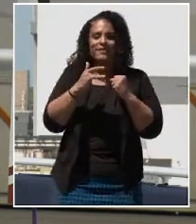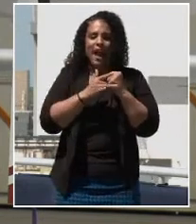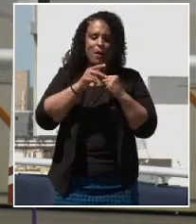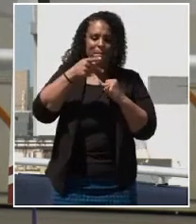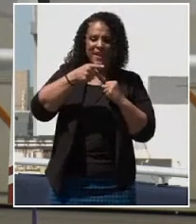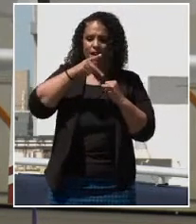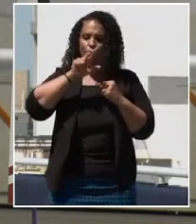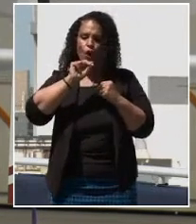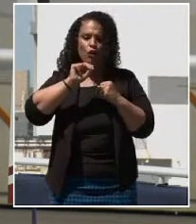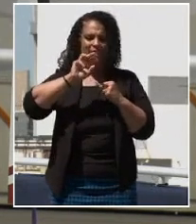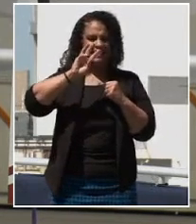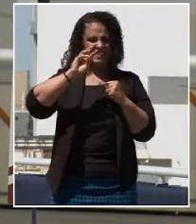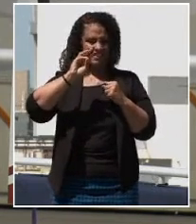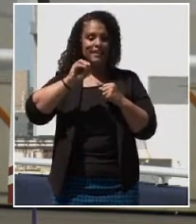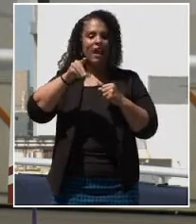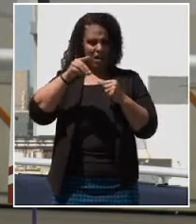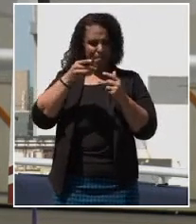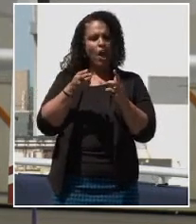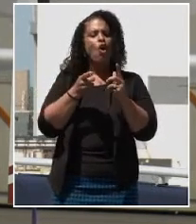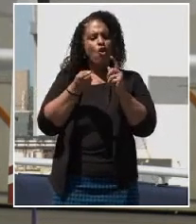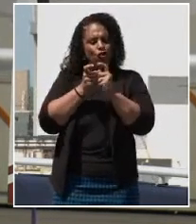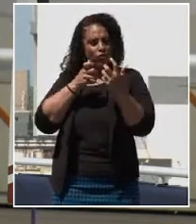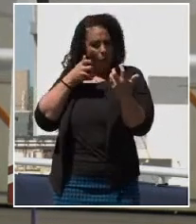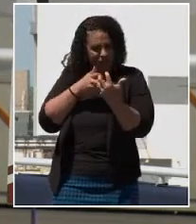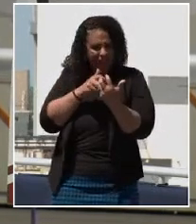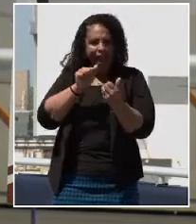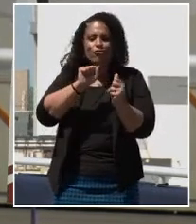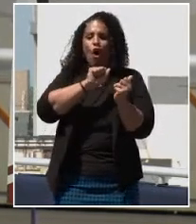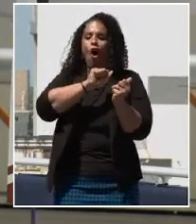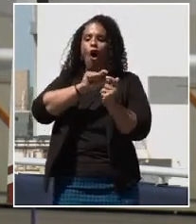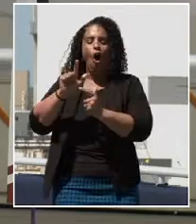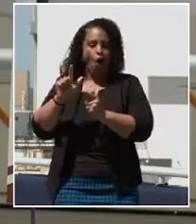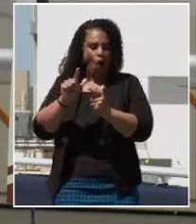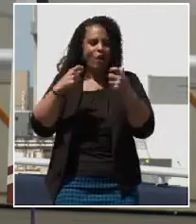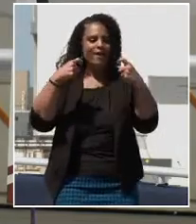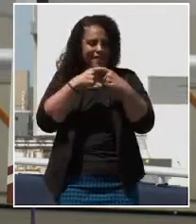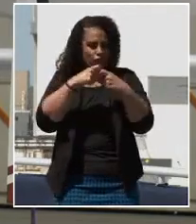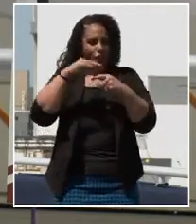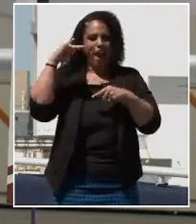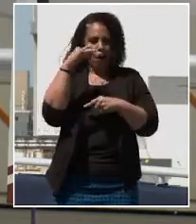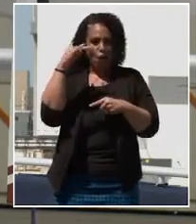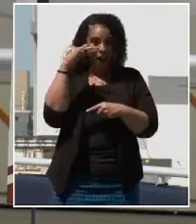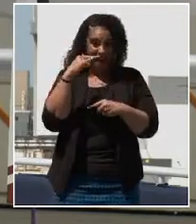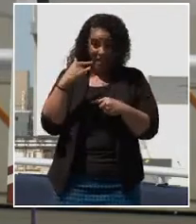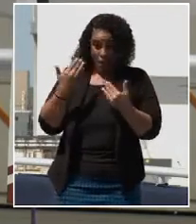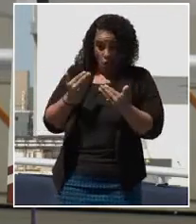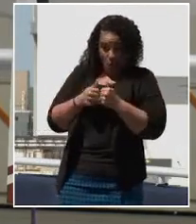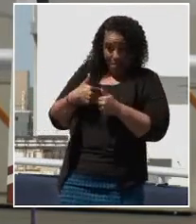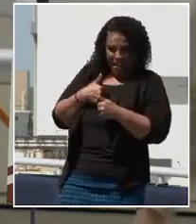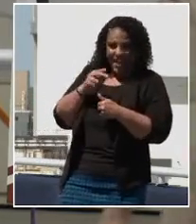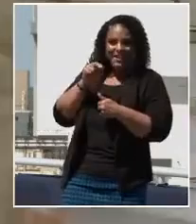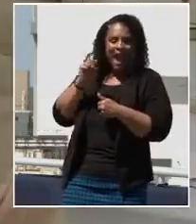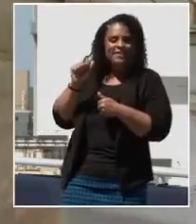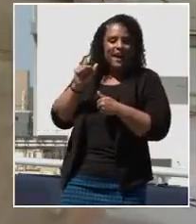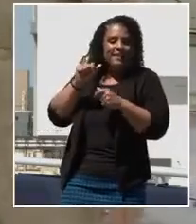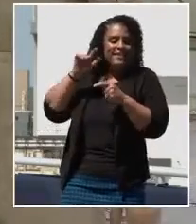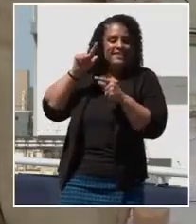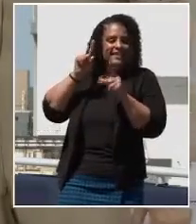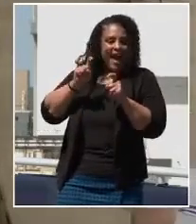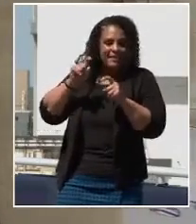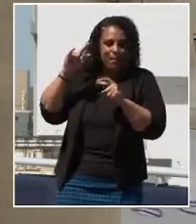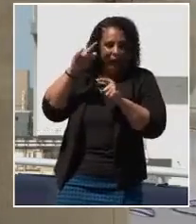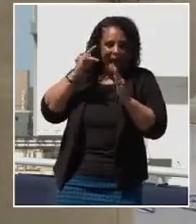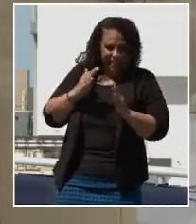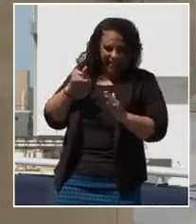p26t that's been retrofitted as an all electric aircraft I have with me here one of NASA's test pilots training to